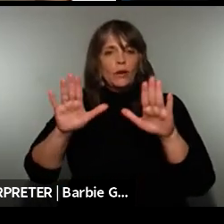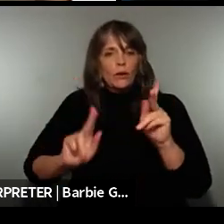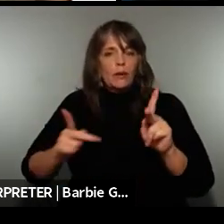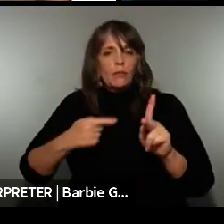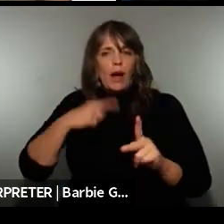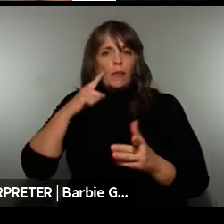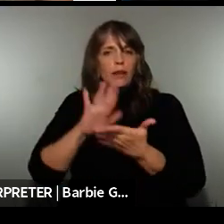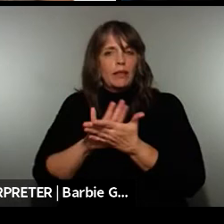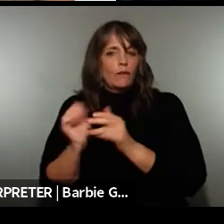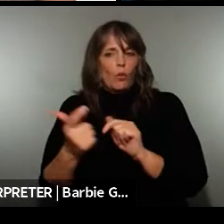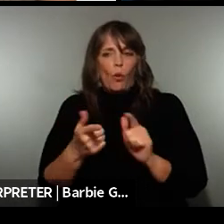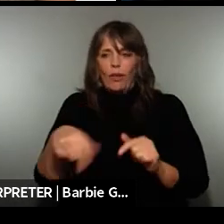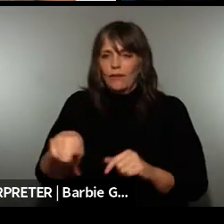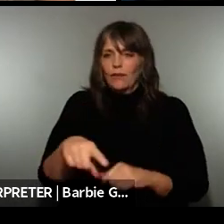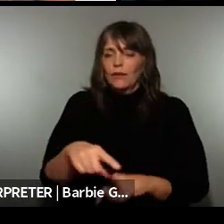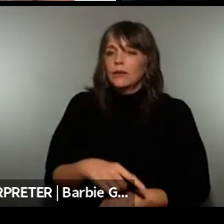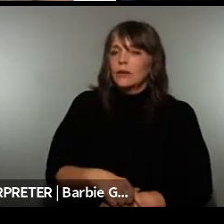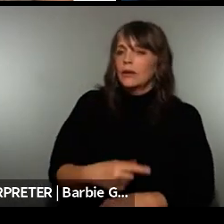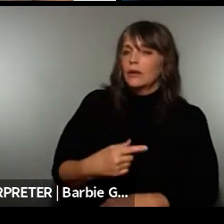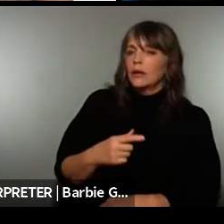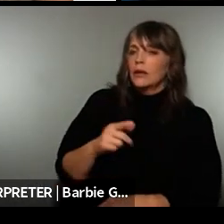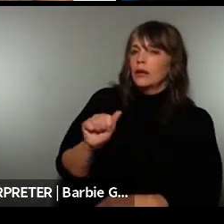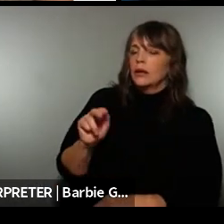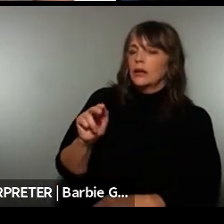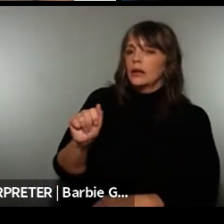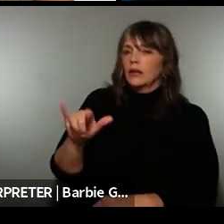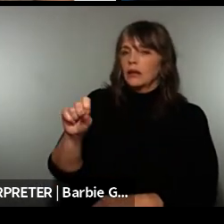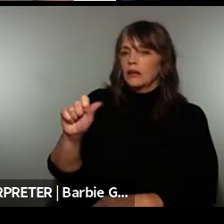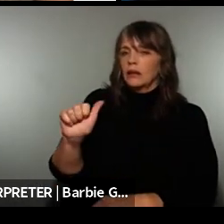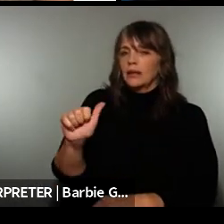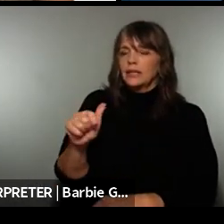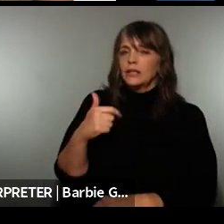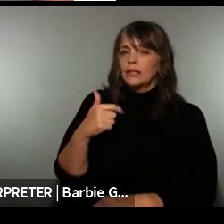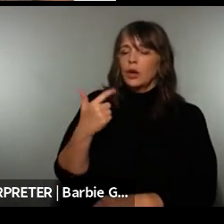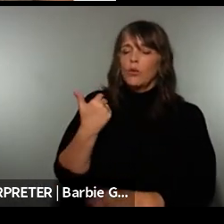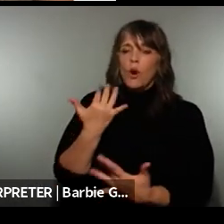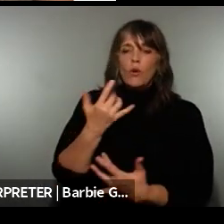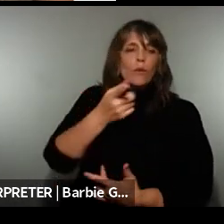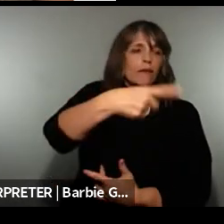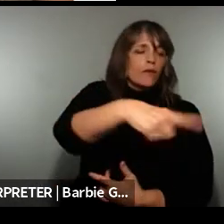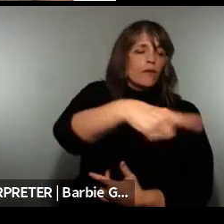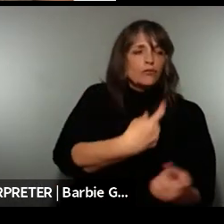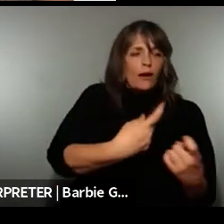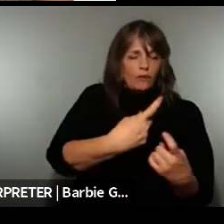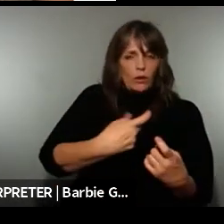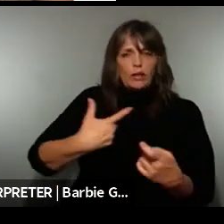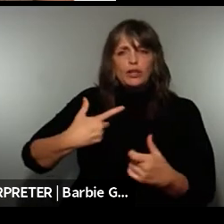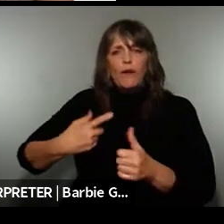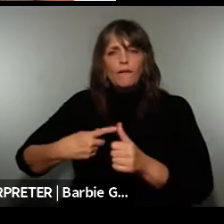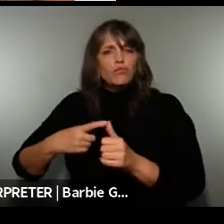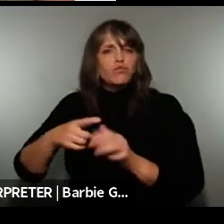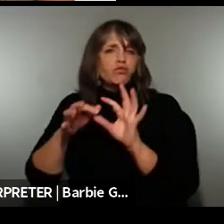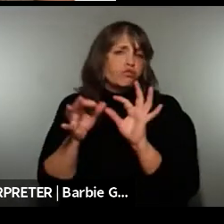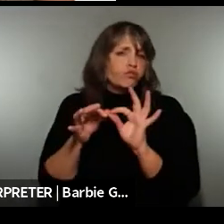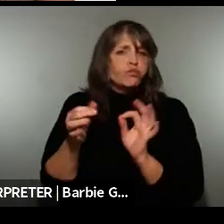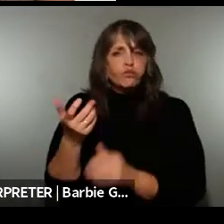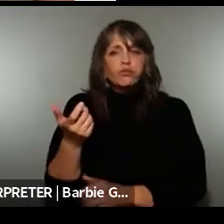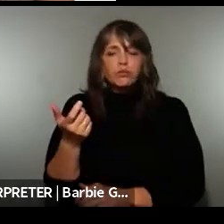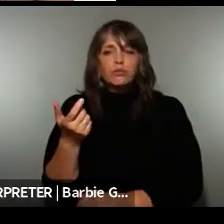One thing that, while we were sort of waiting for people to have questions to share, one thing I wanted